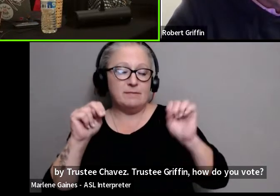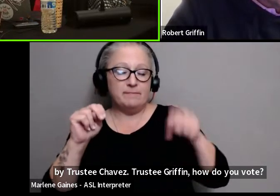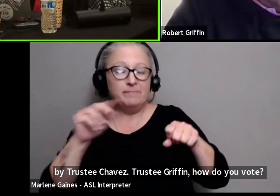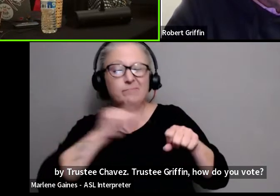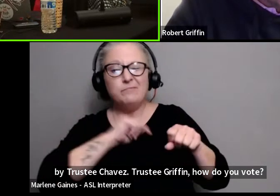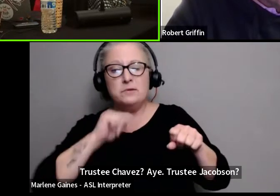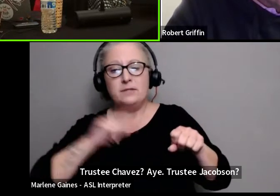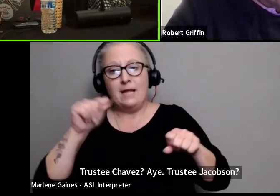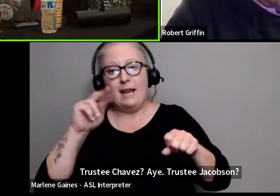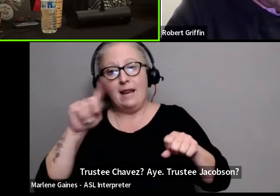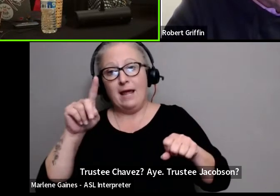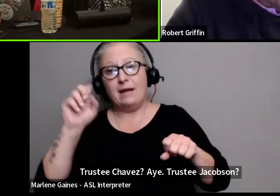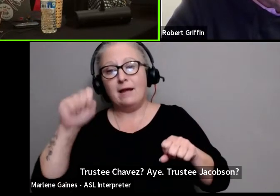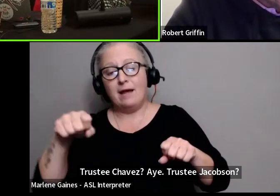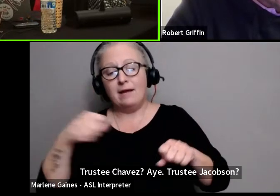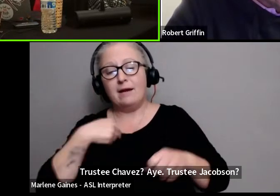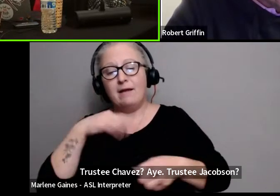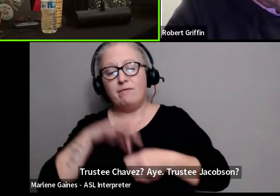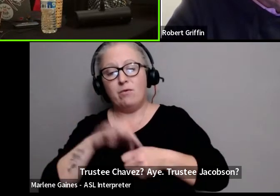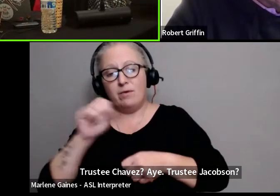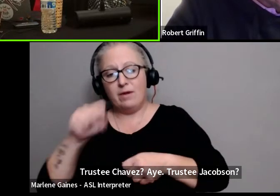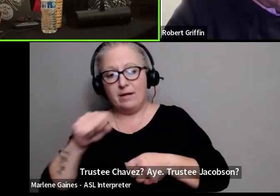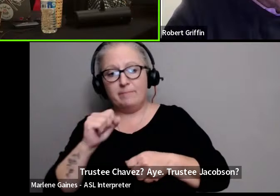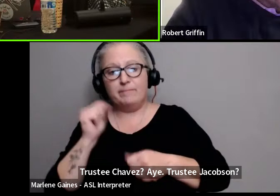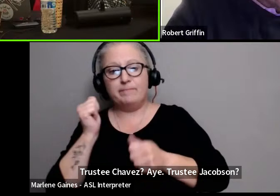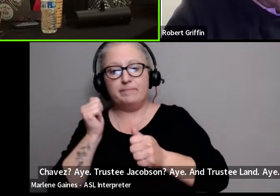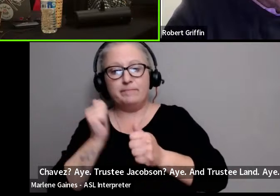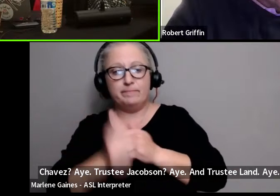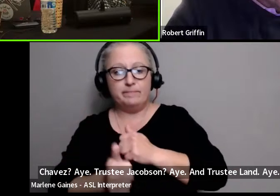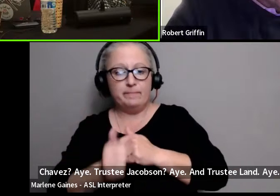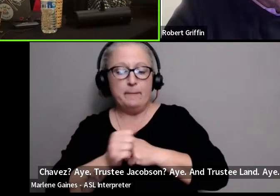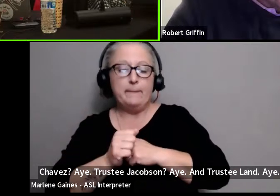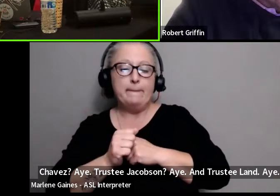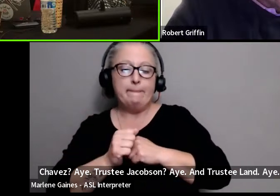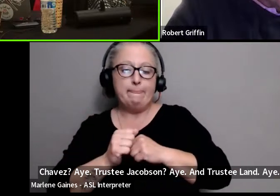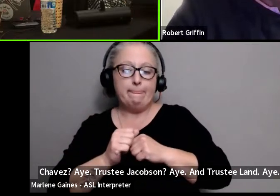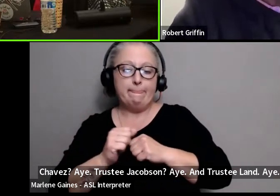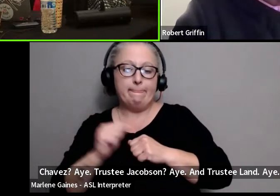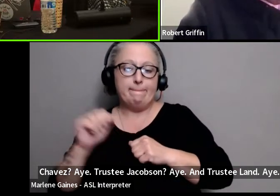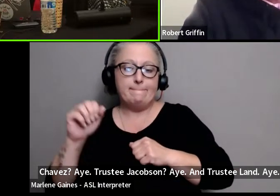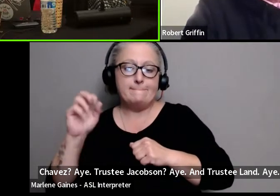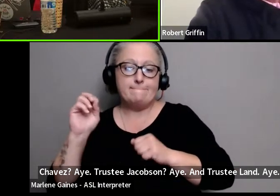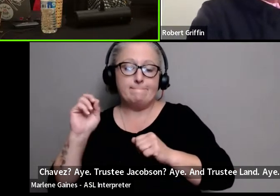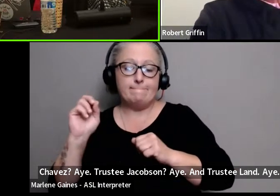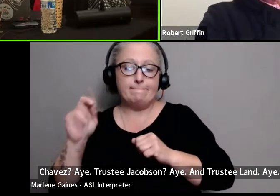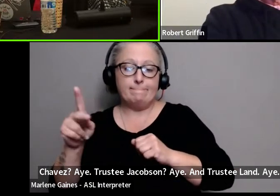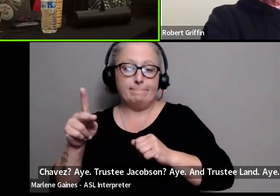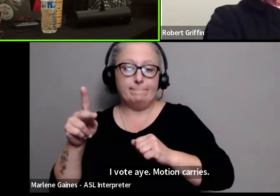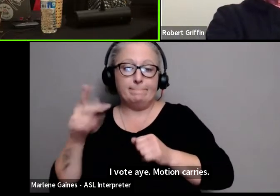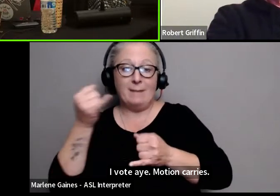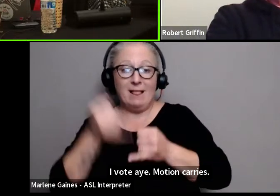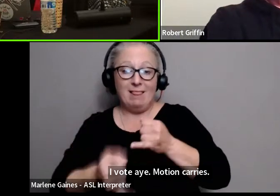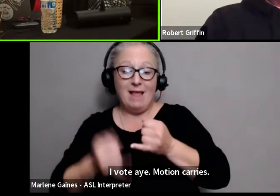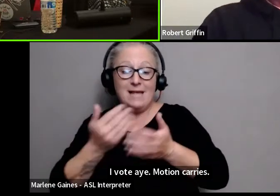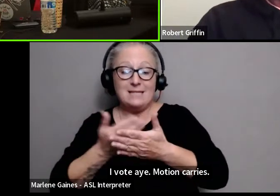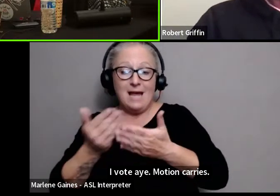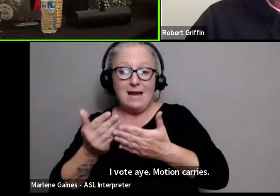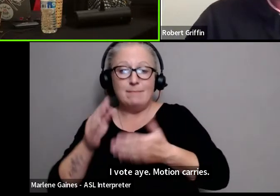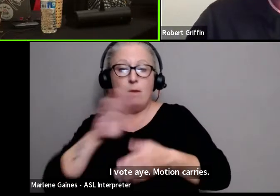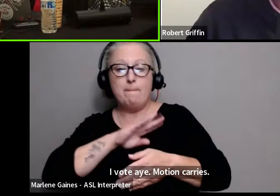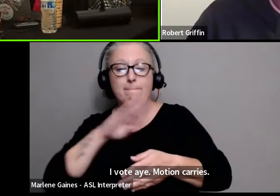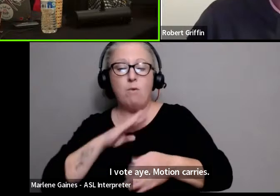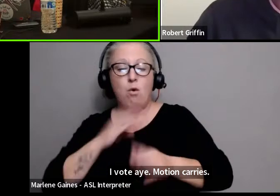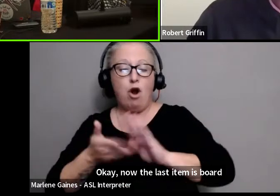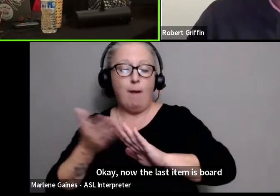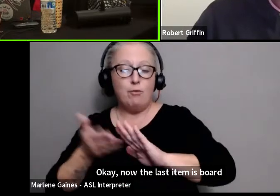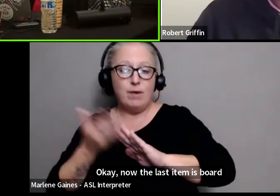Aye. And trustee Land? Aye. I vote aye. Motion carries. Okay, now the last item is board